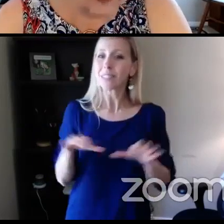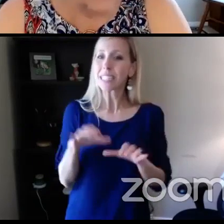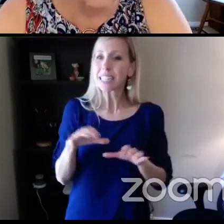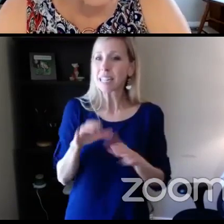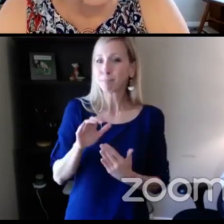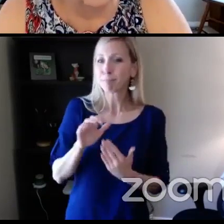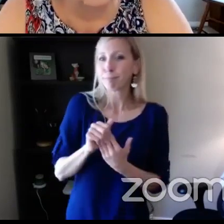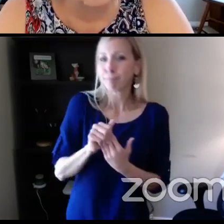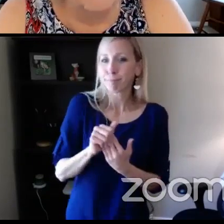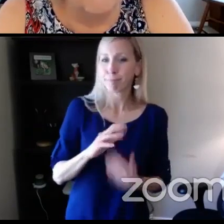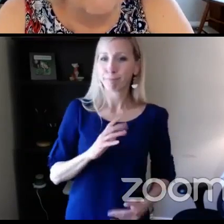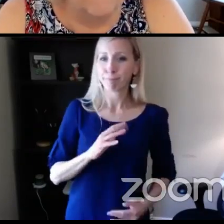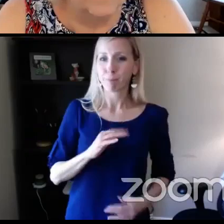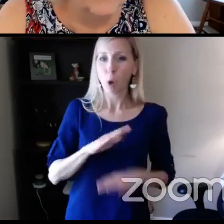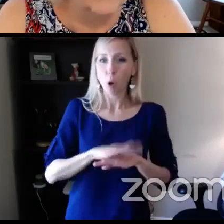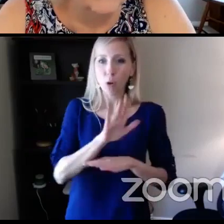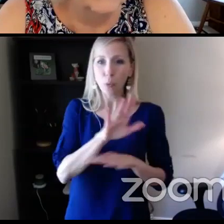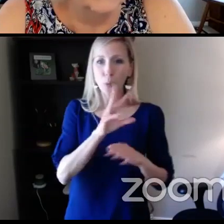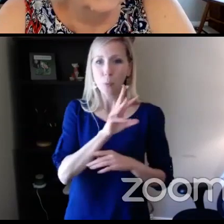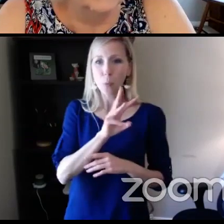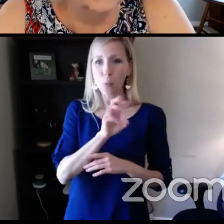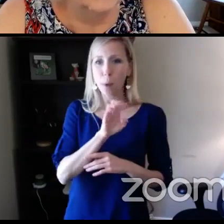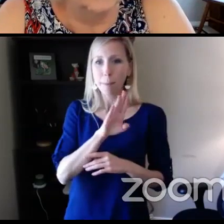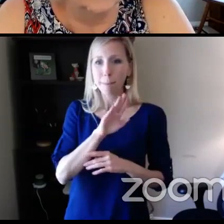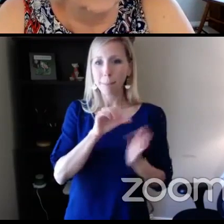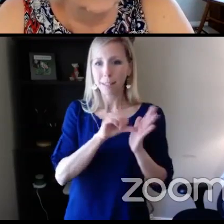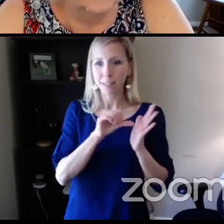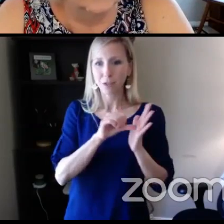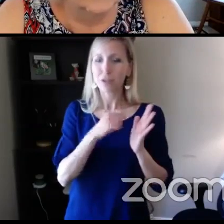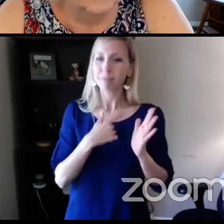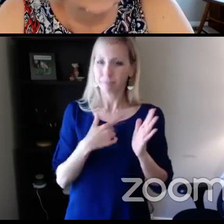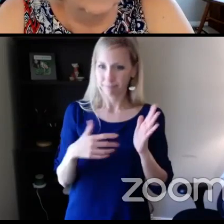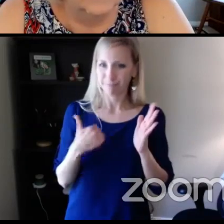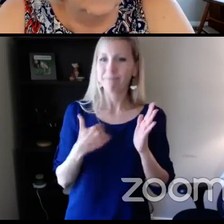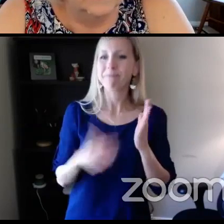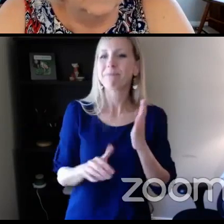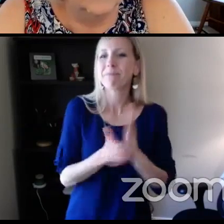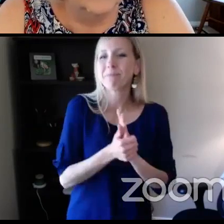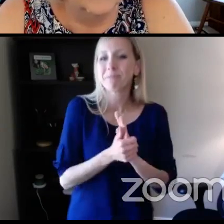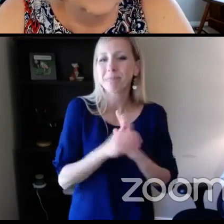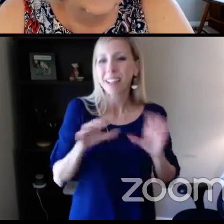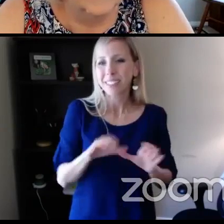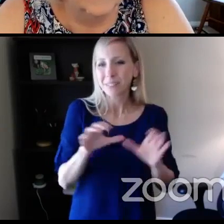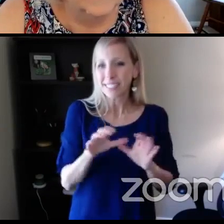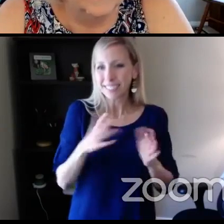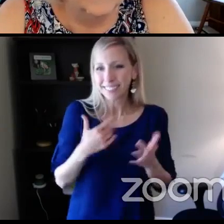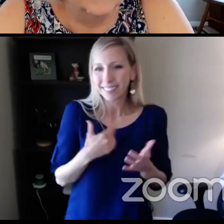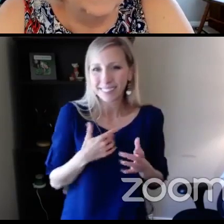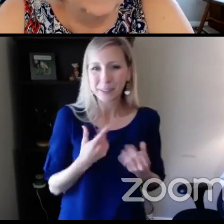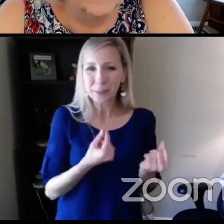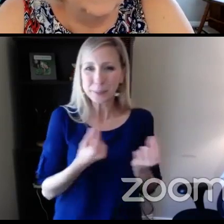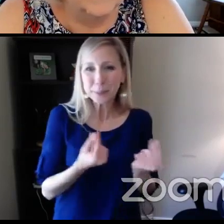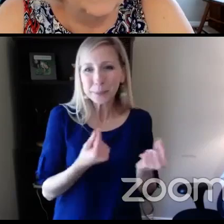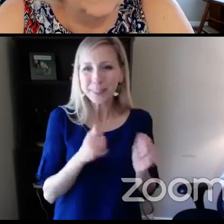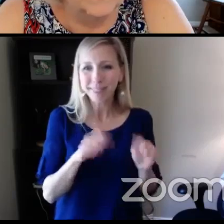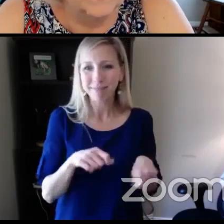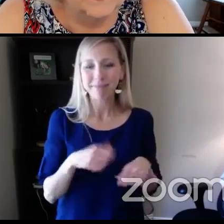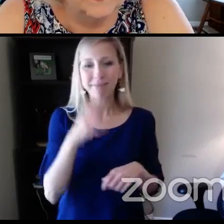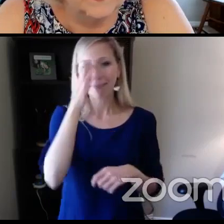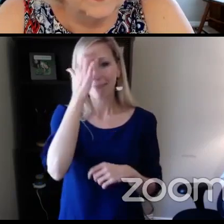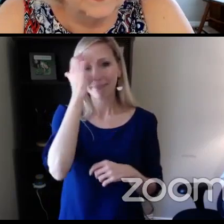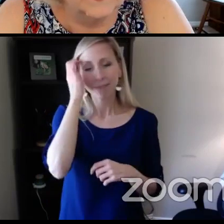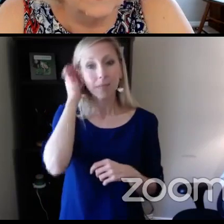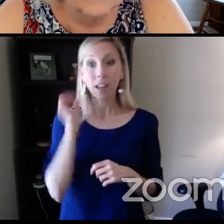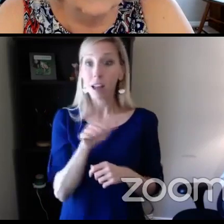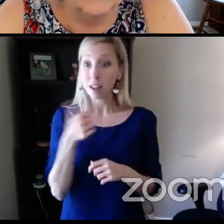that, on the webpage on our site for Mighty Mila under children's books. And then another book